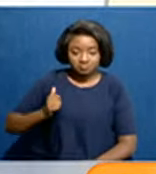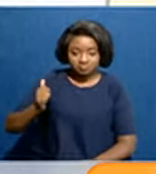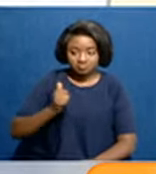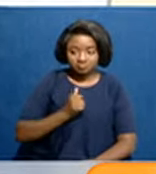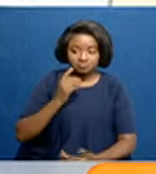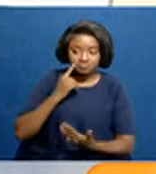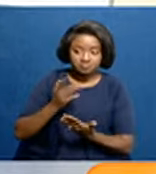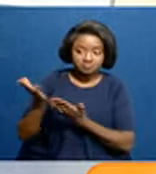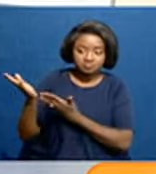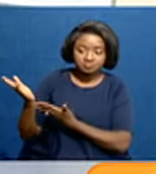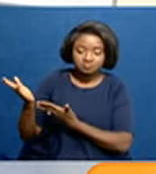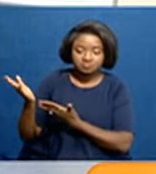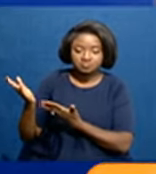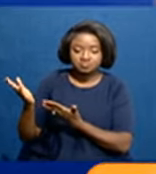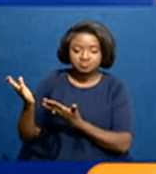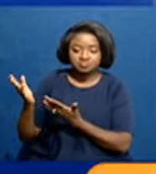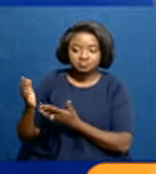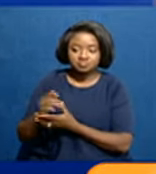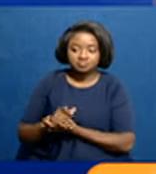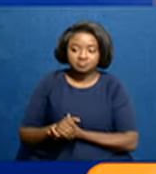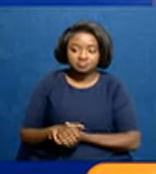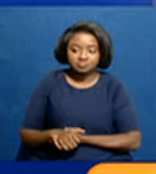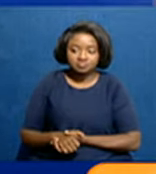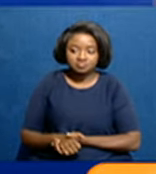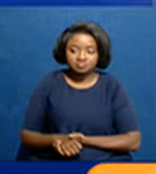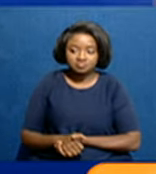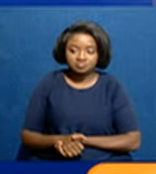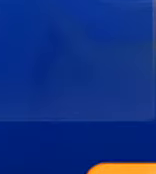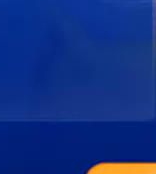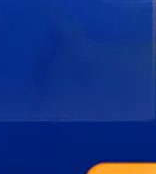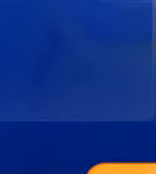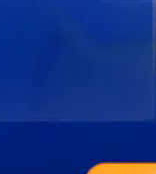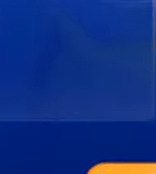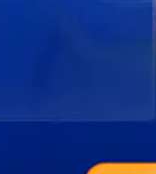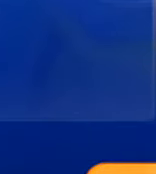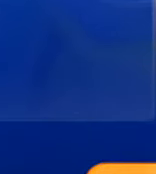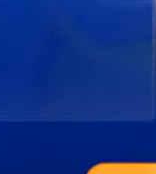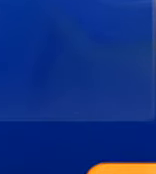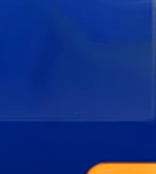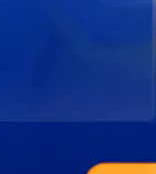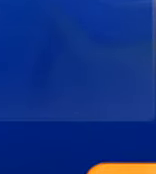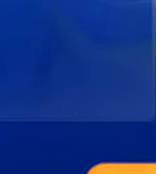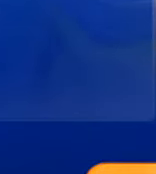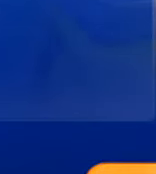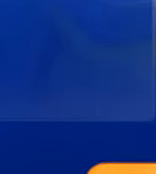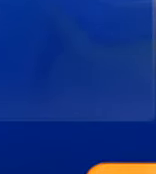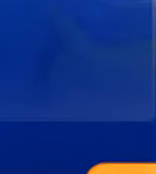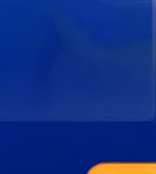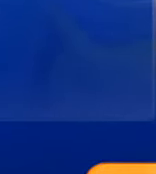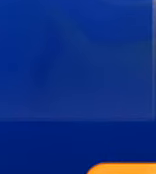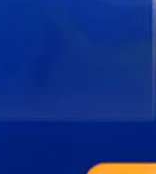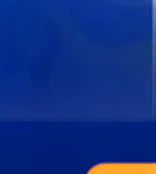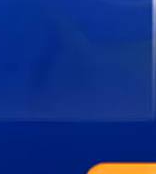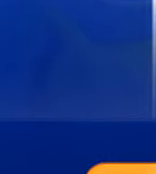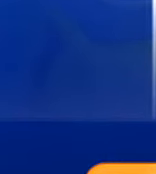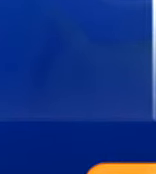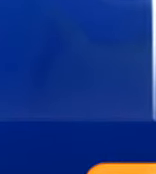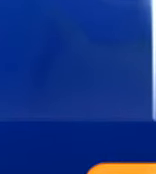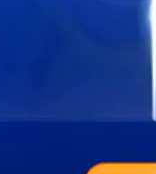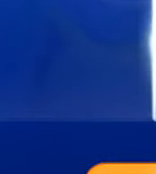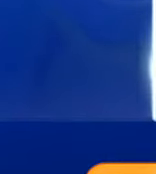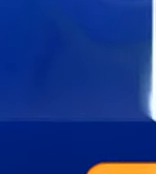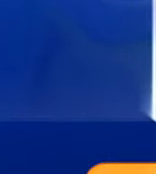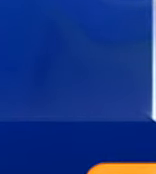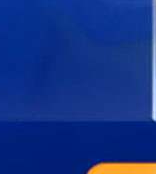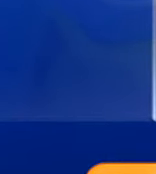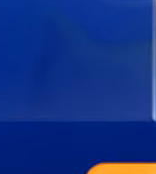Hinga, when should we expect a refund of the illegal deductions of housing levy made in our